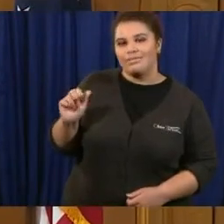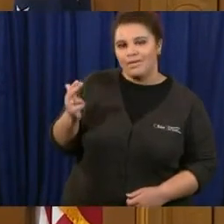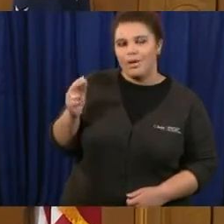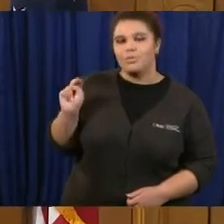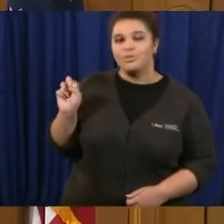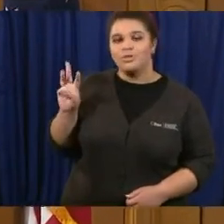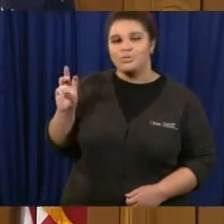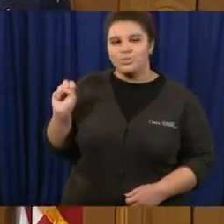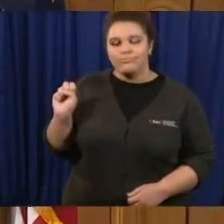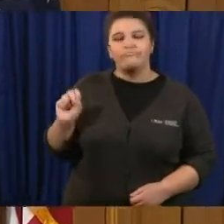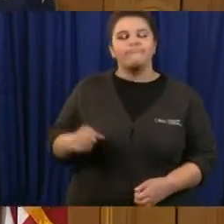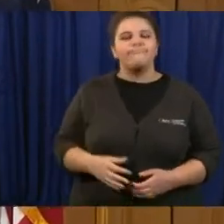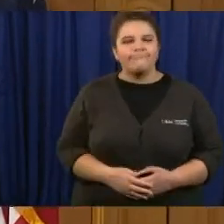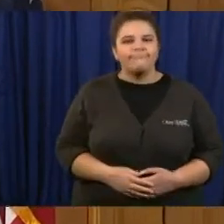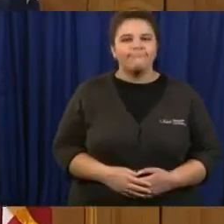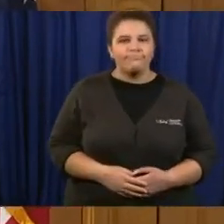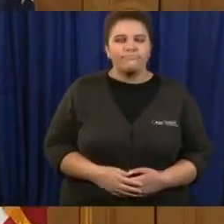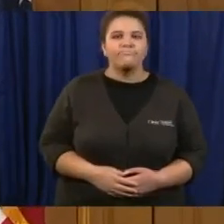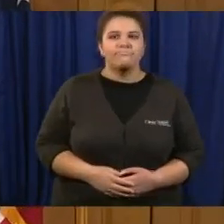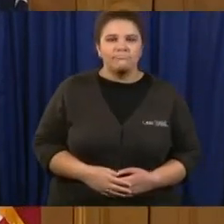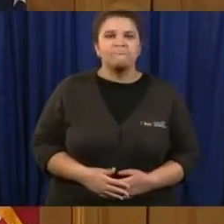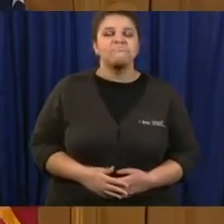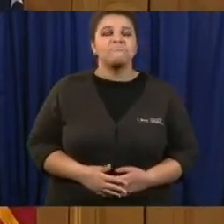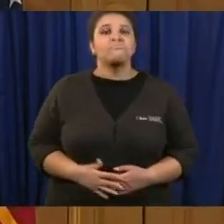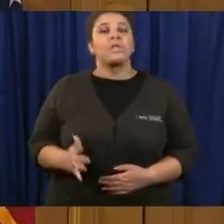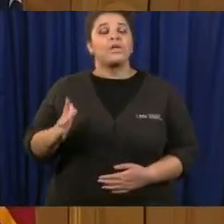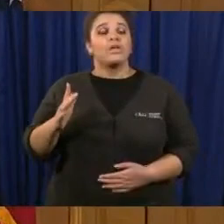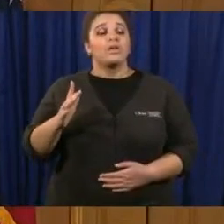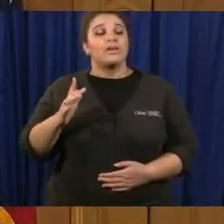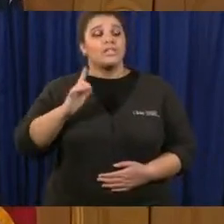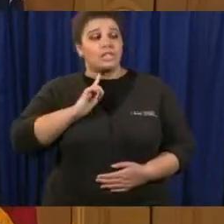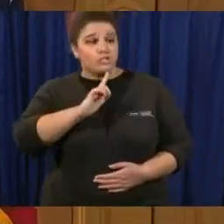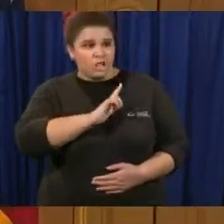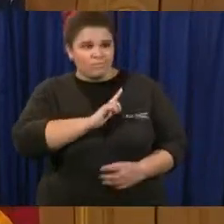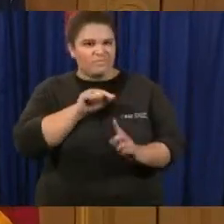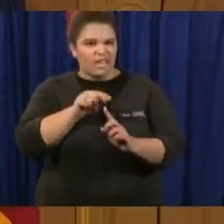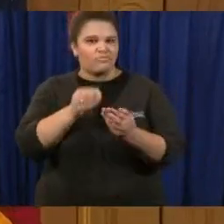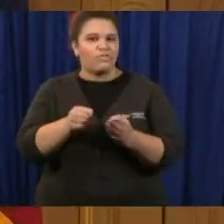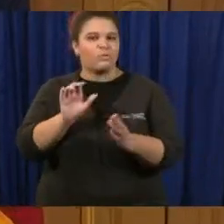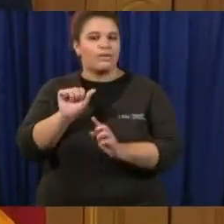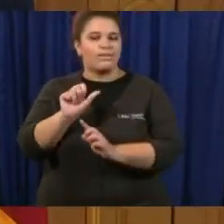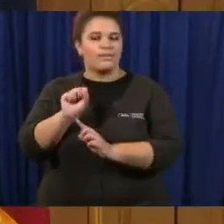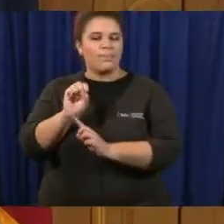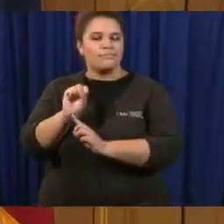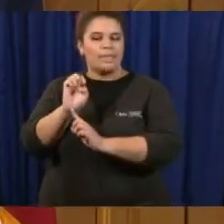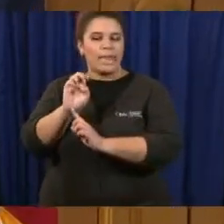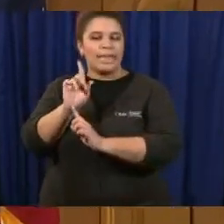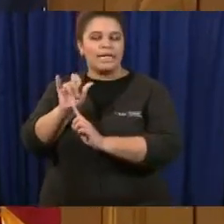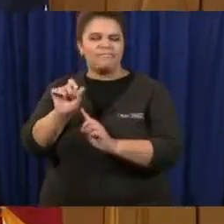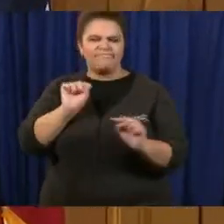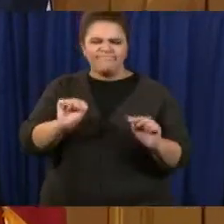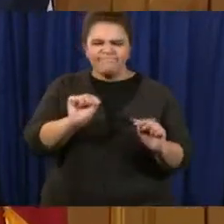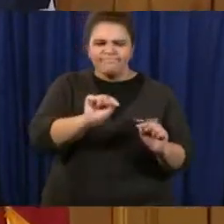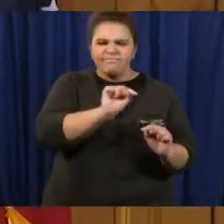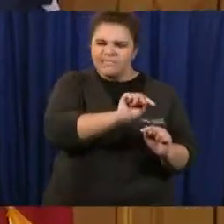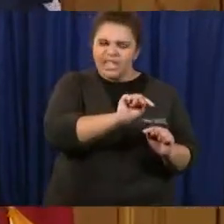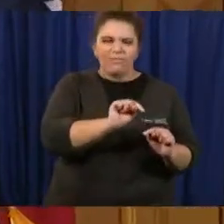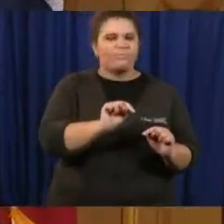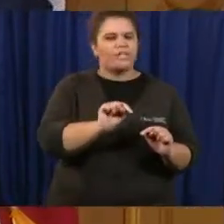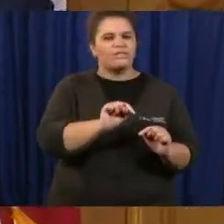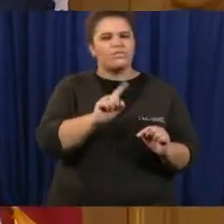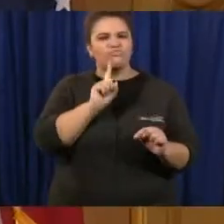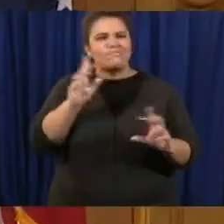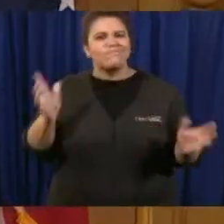There are more and more Ohio lawmakers of the General Assembly pushing to open up some of the economy, easing some of